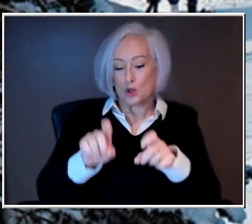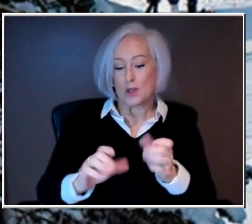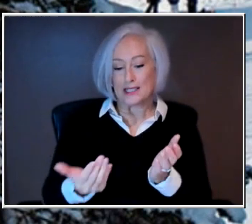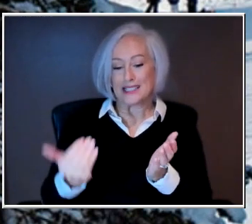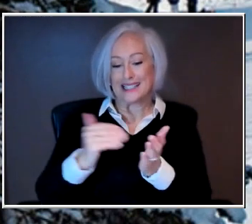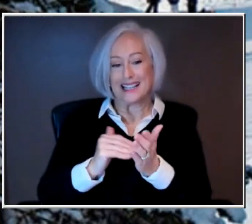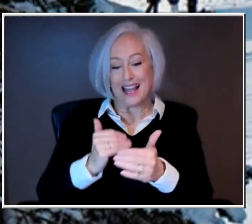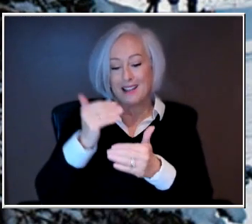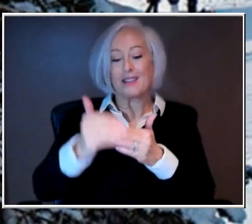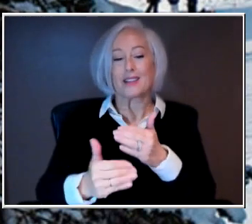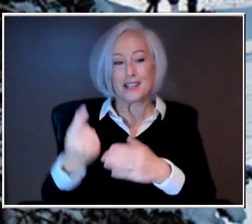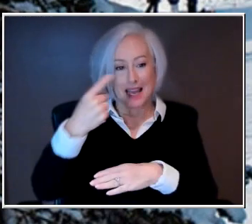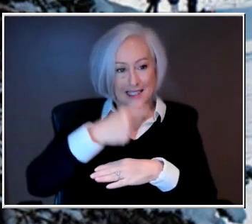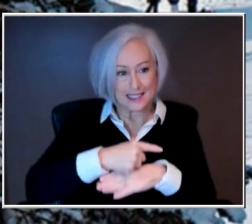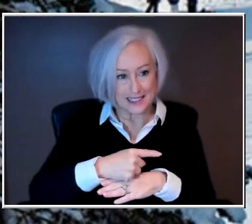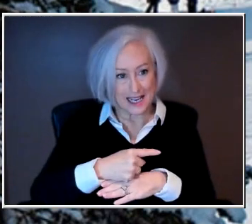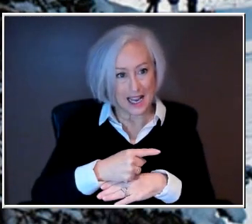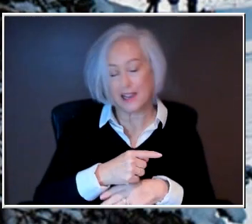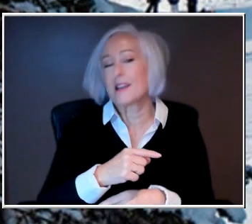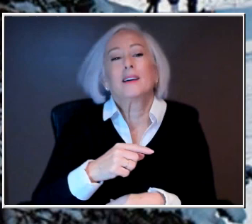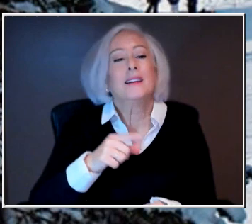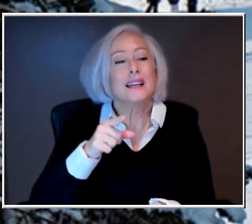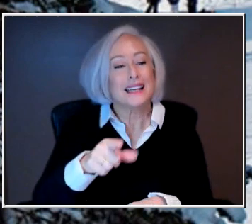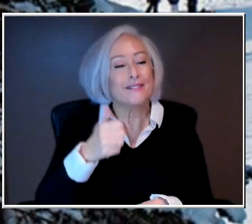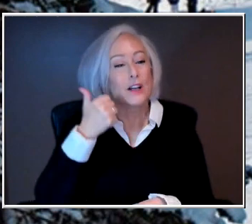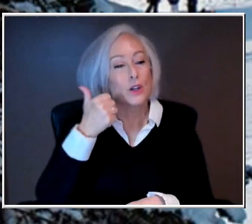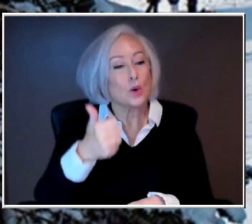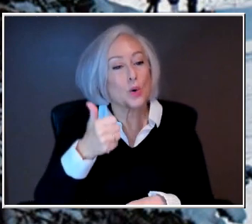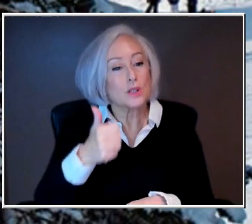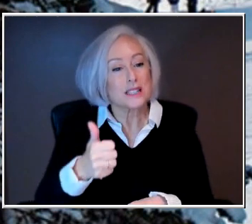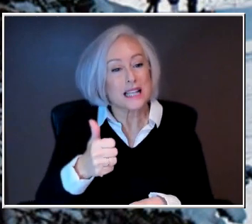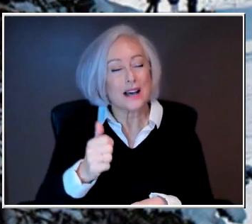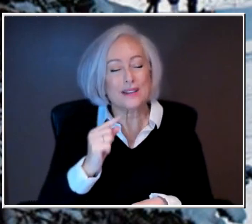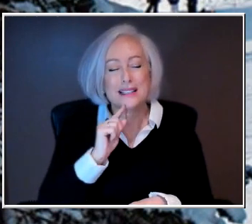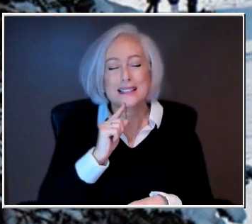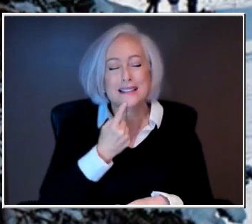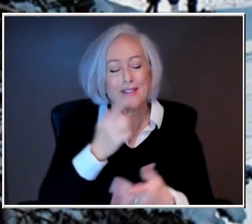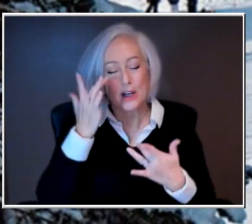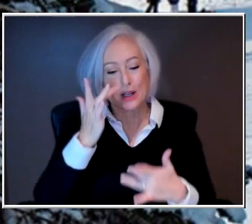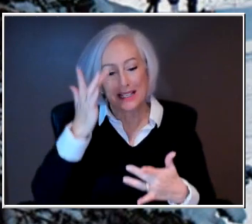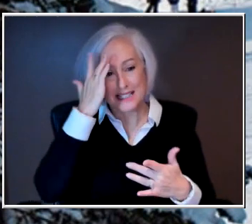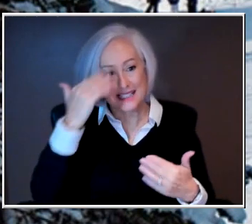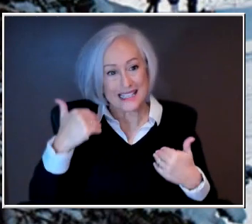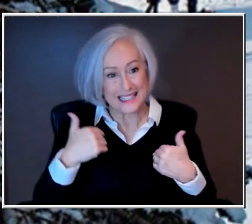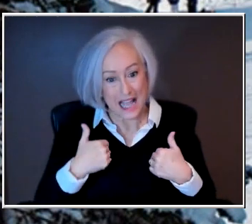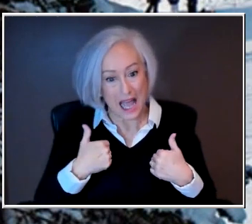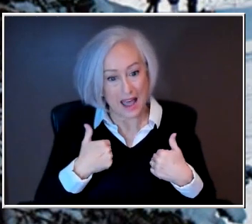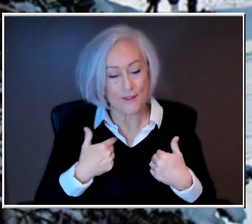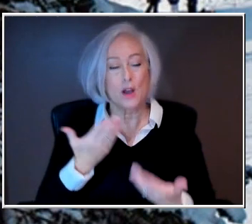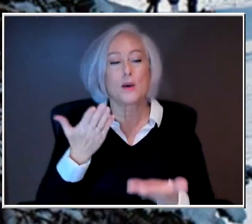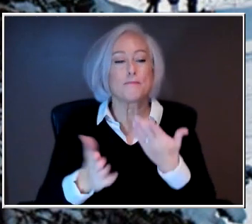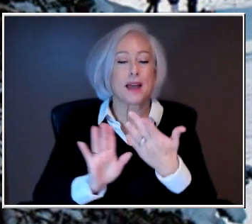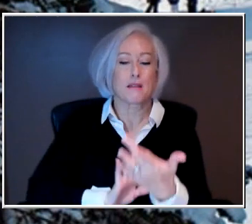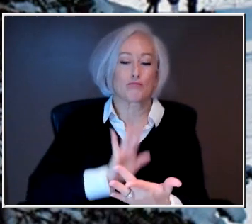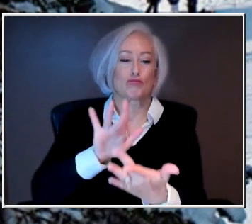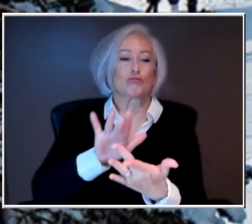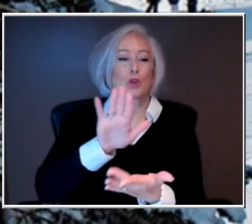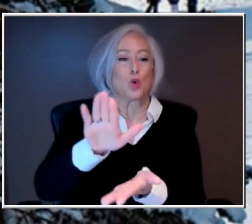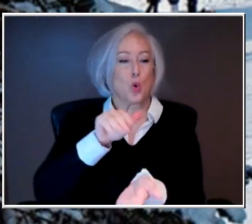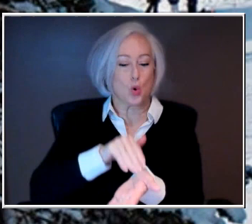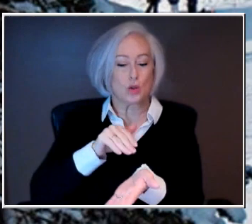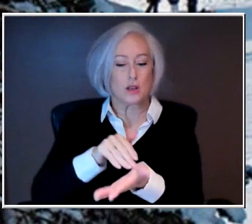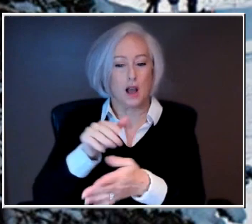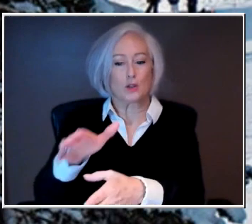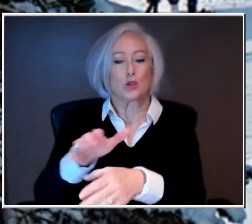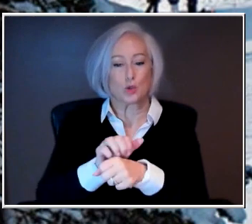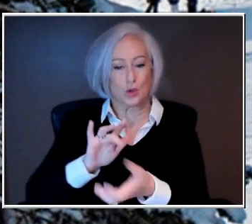risk of hospitalization, severe disease, it is very important to get on those oral antivirals like Paxlovid and molnupiravir.